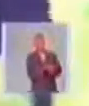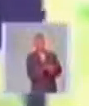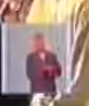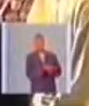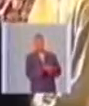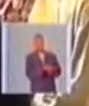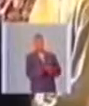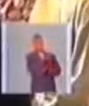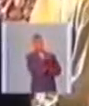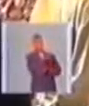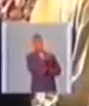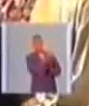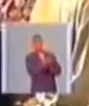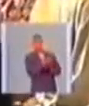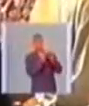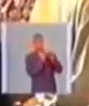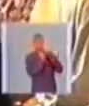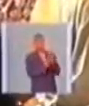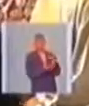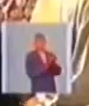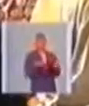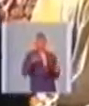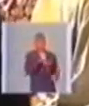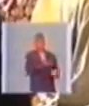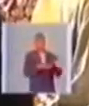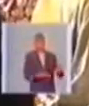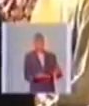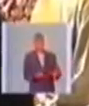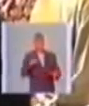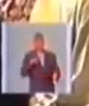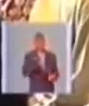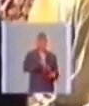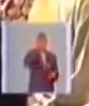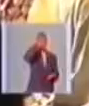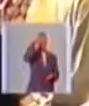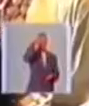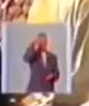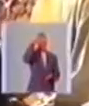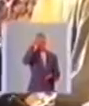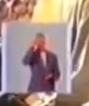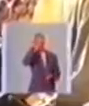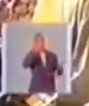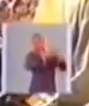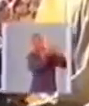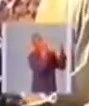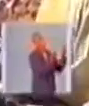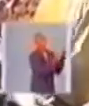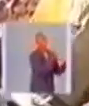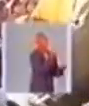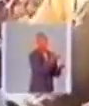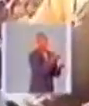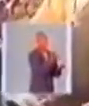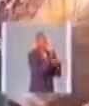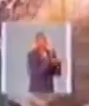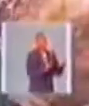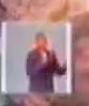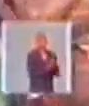difference between the Pharisees and the Sadducees, for no. And they say, Sadducees, for no, and you need the